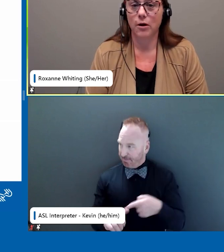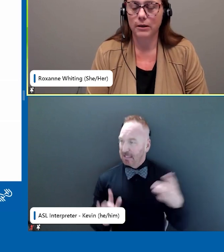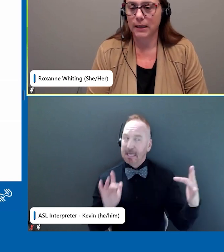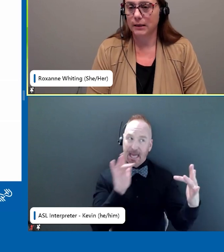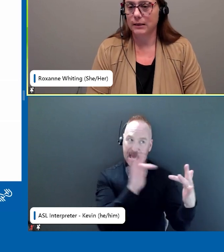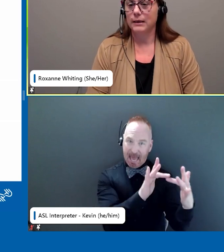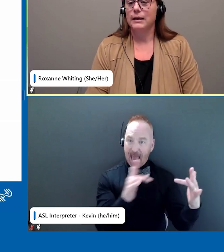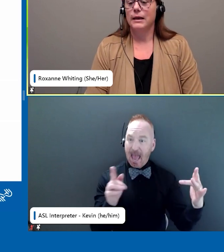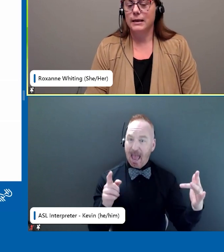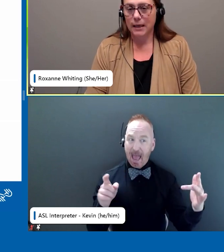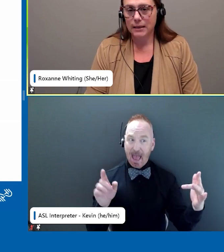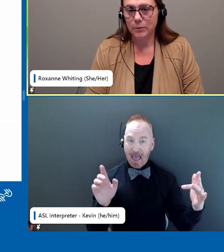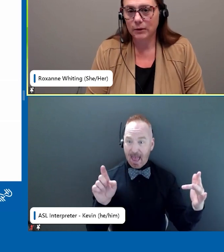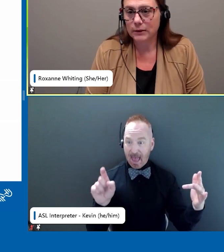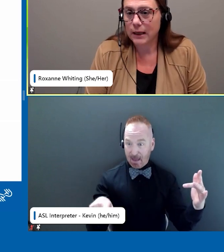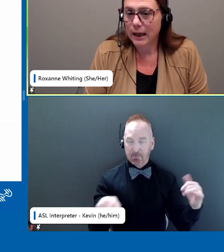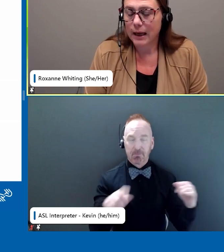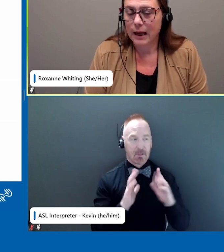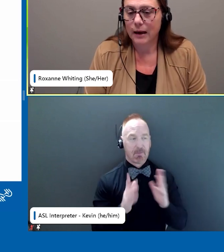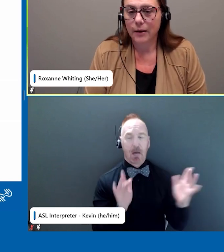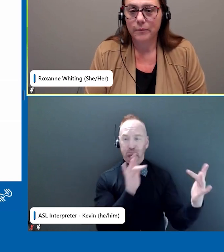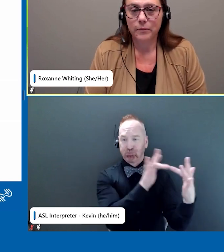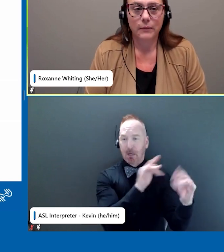make your content accessible